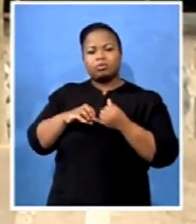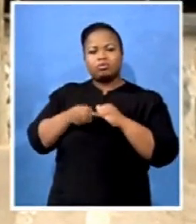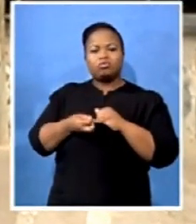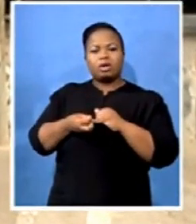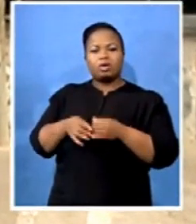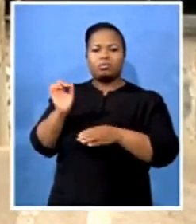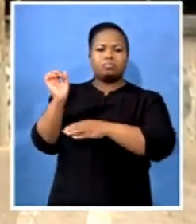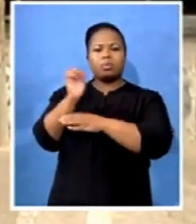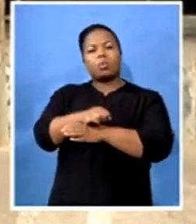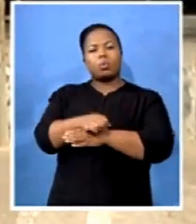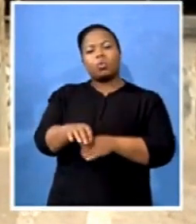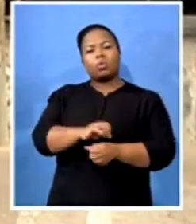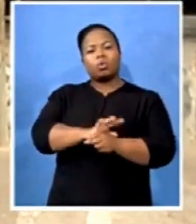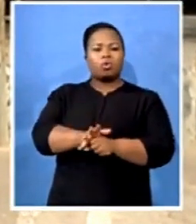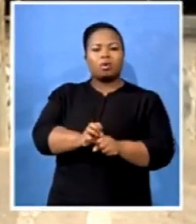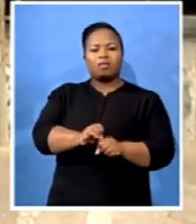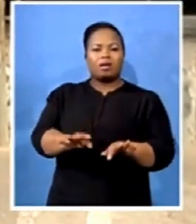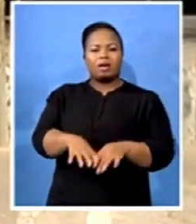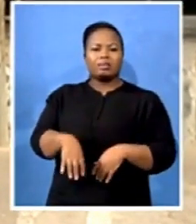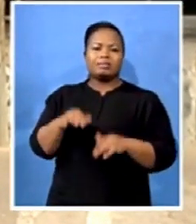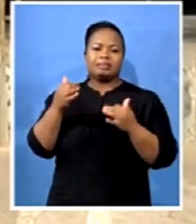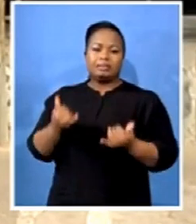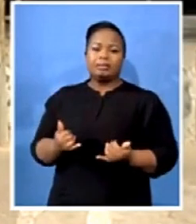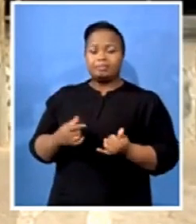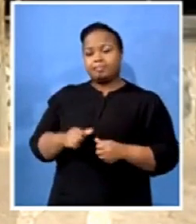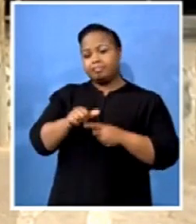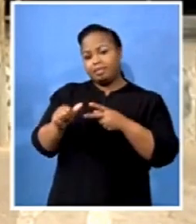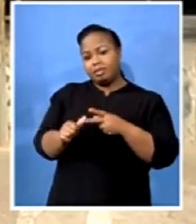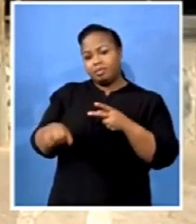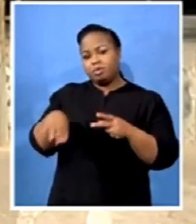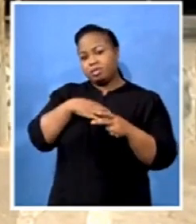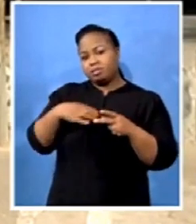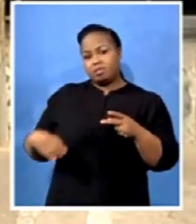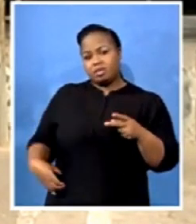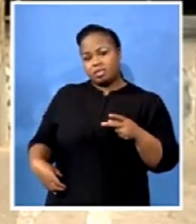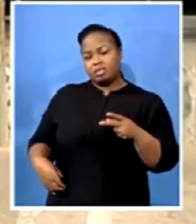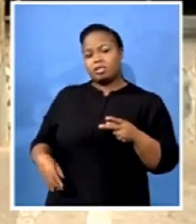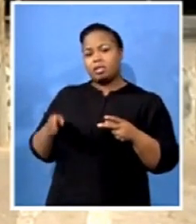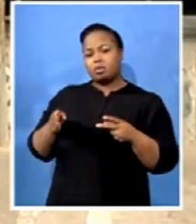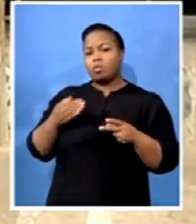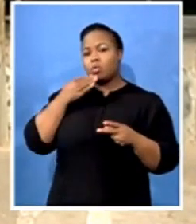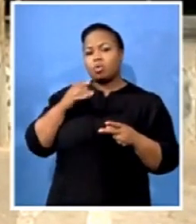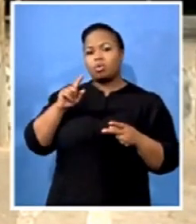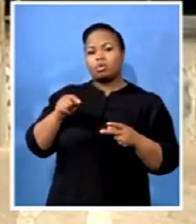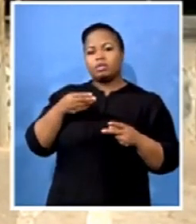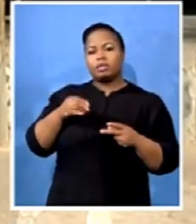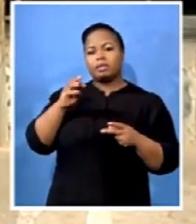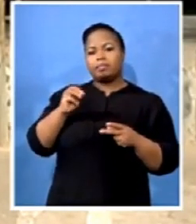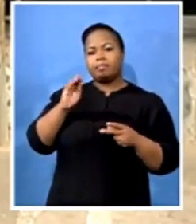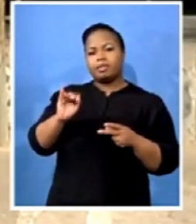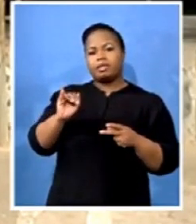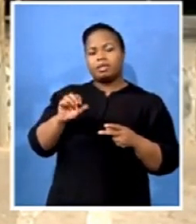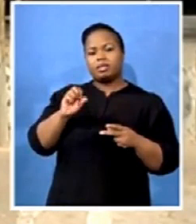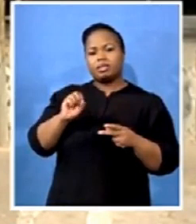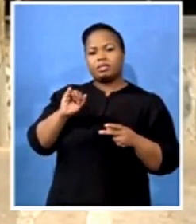now talk to the Deputy President in the Presidency, that is Thembi Siweya, to talk us, let us know more